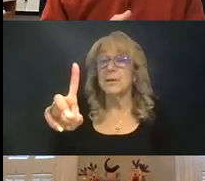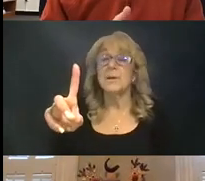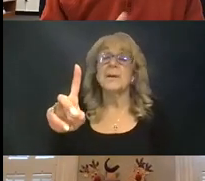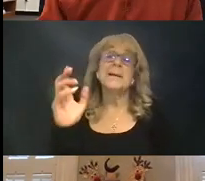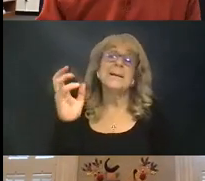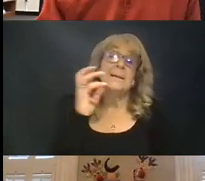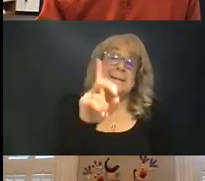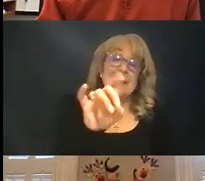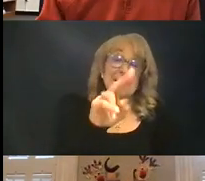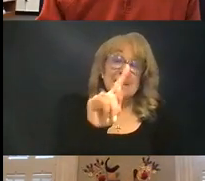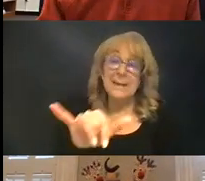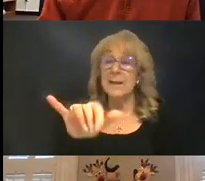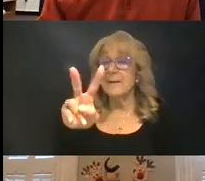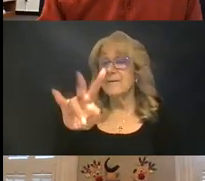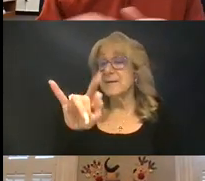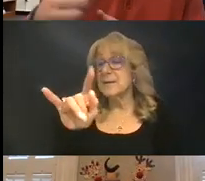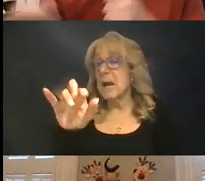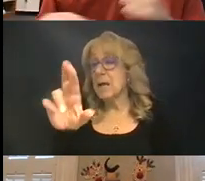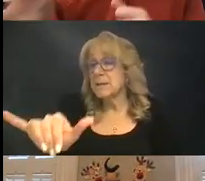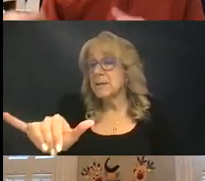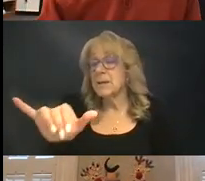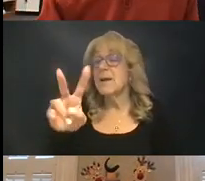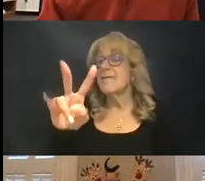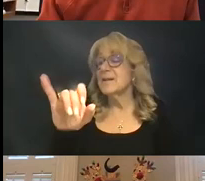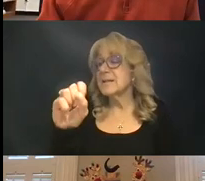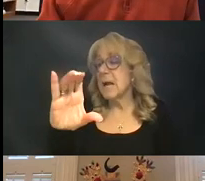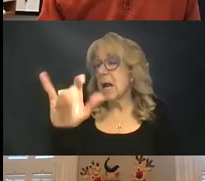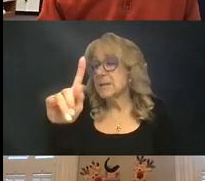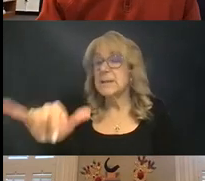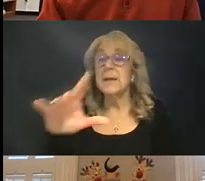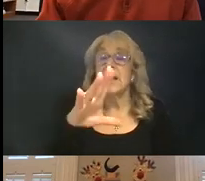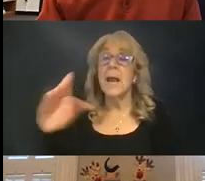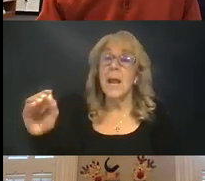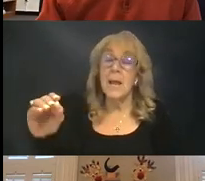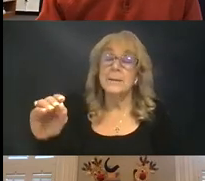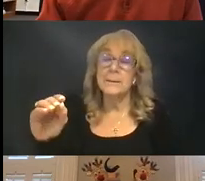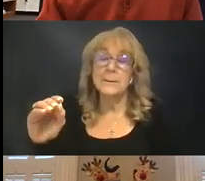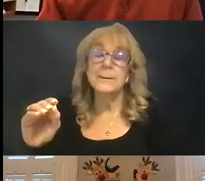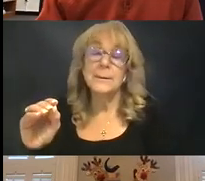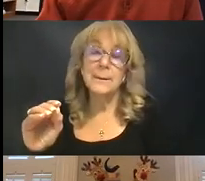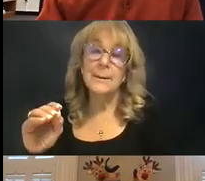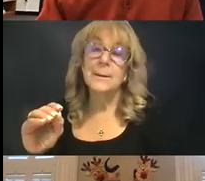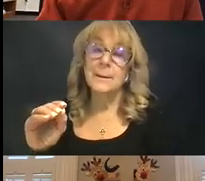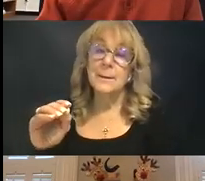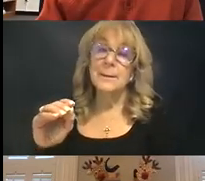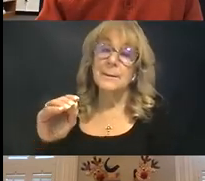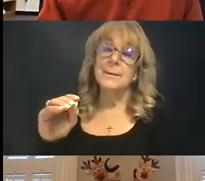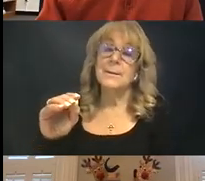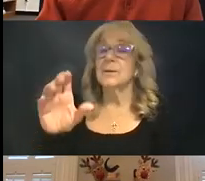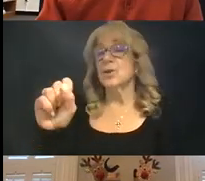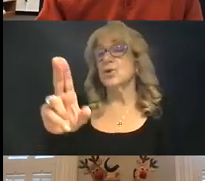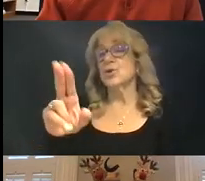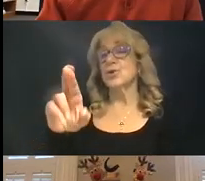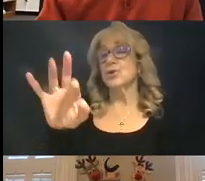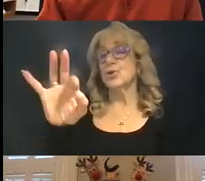surface tension. And we're going to do this by learning about their properties by watching some demonstrations. And to tell you about density, I'm going to